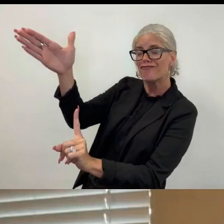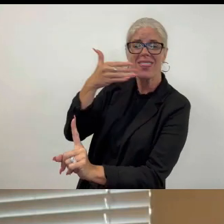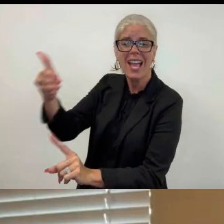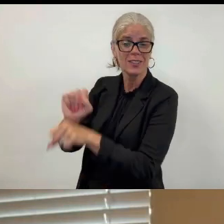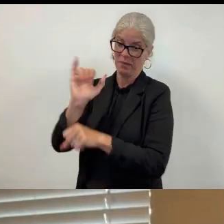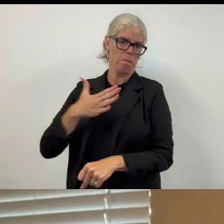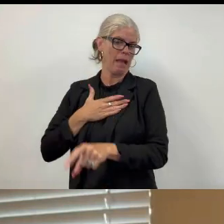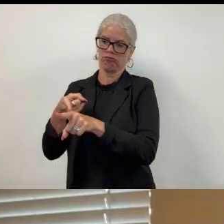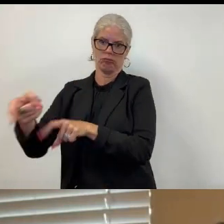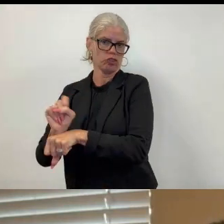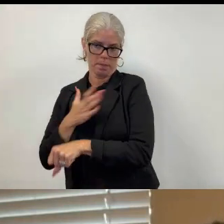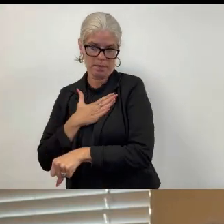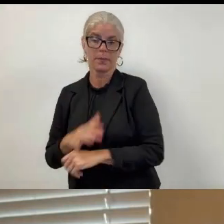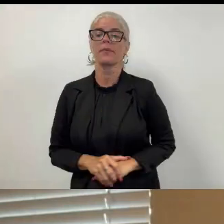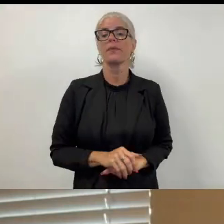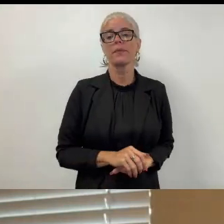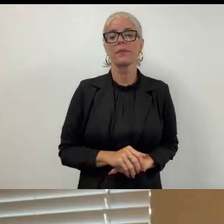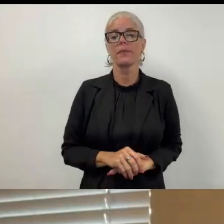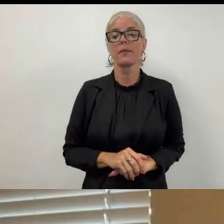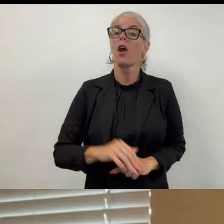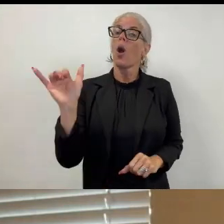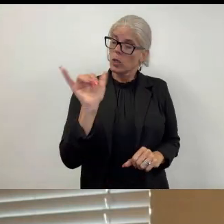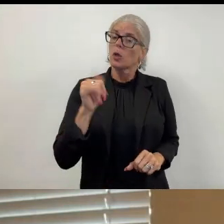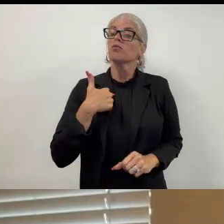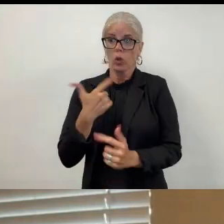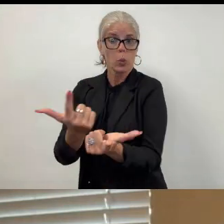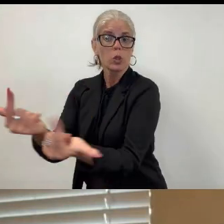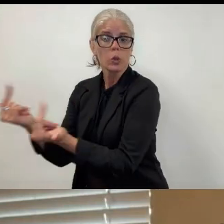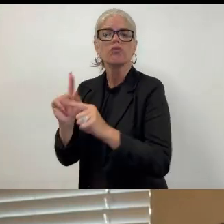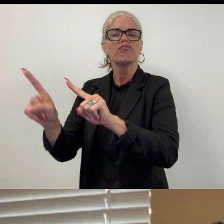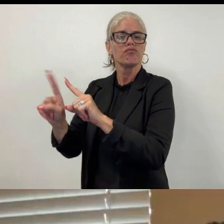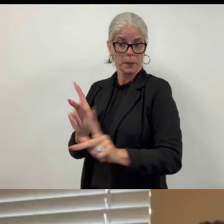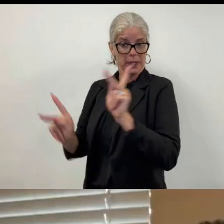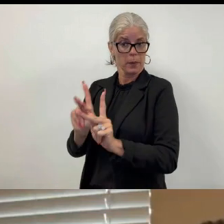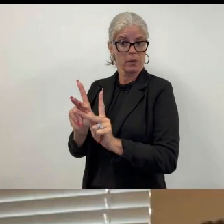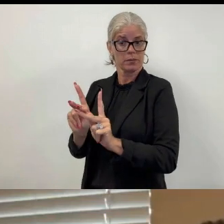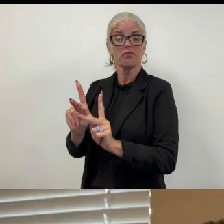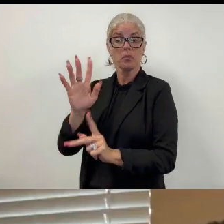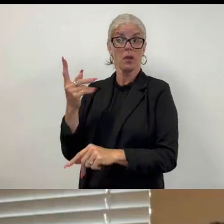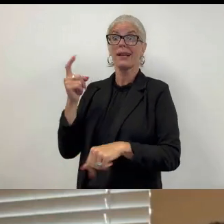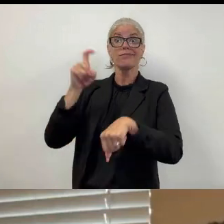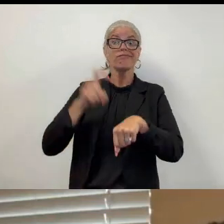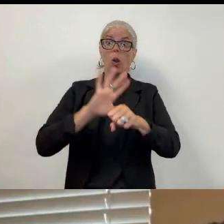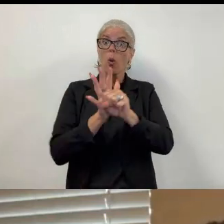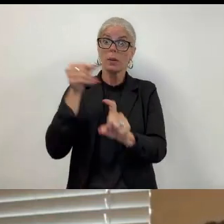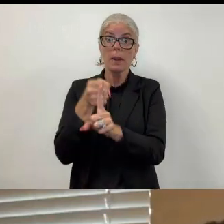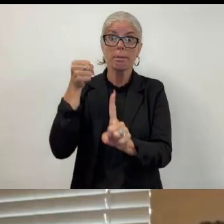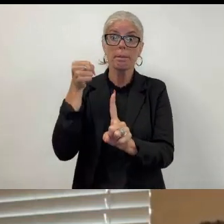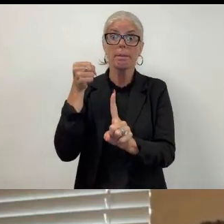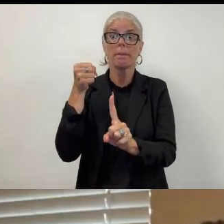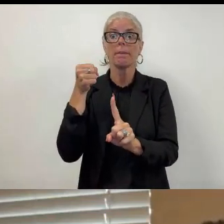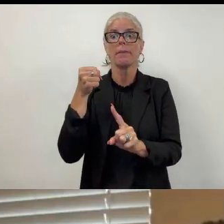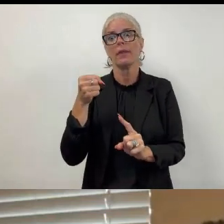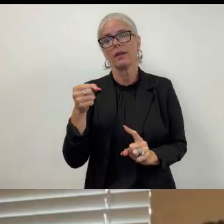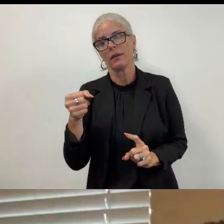good job, kudos, that kind of thing. So I also work a lot in terms of recruitment. So with the